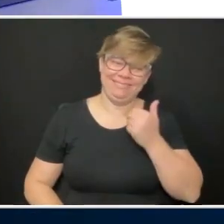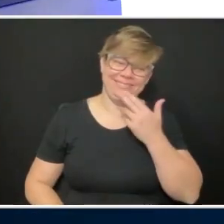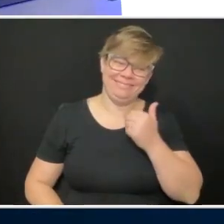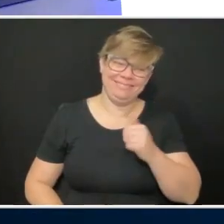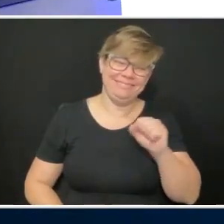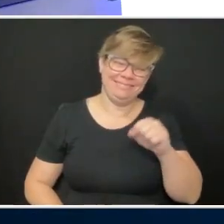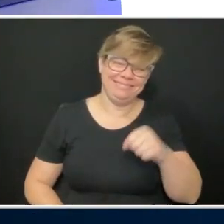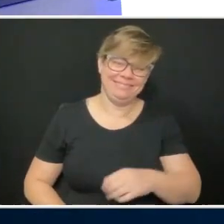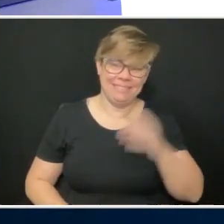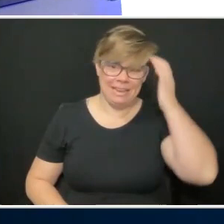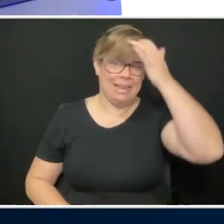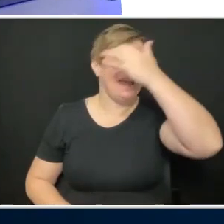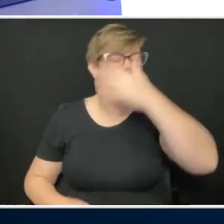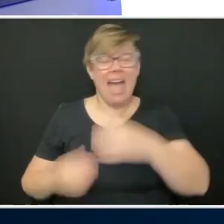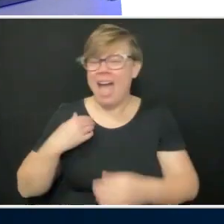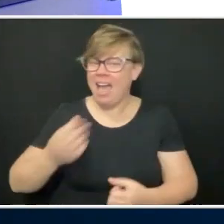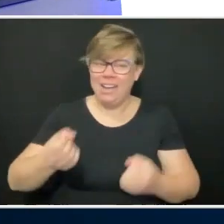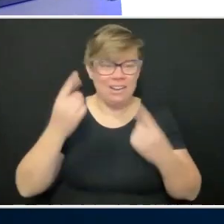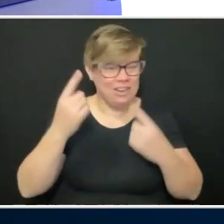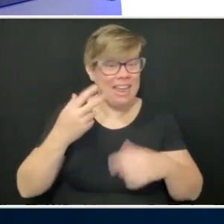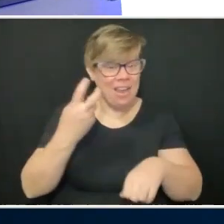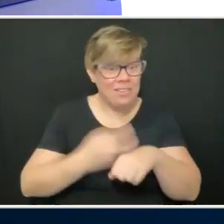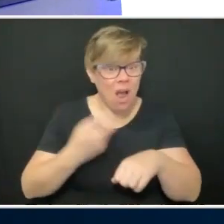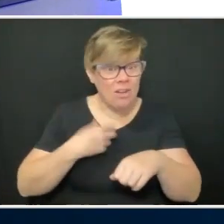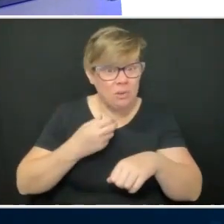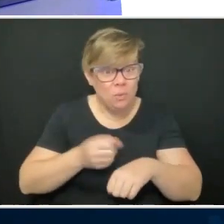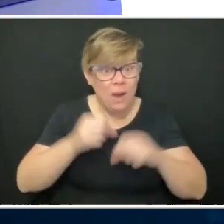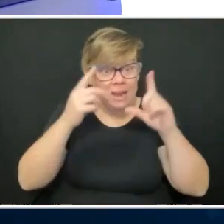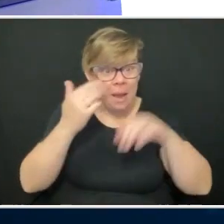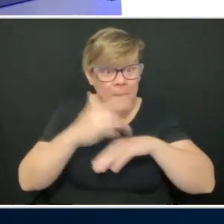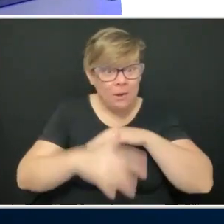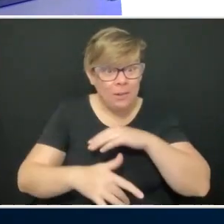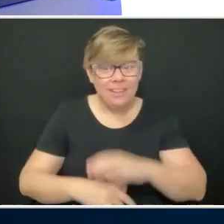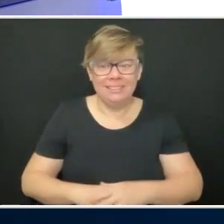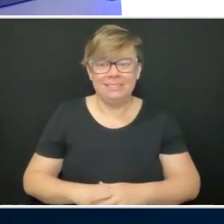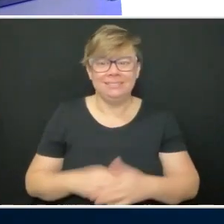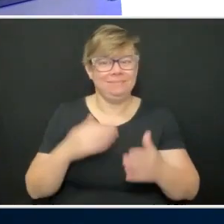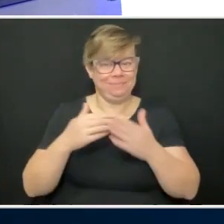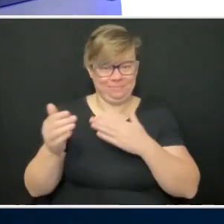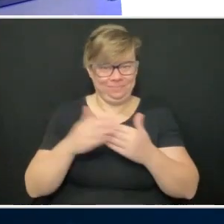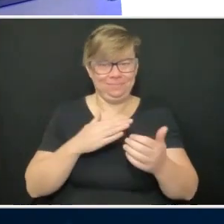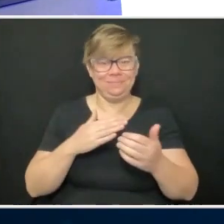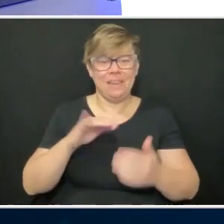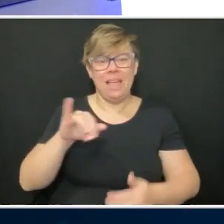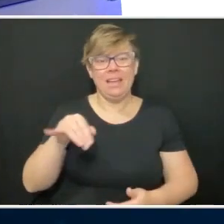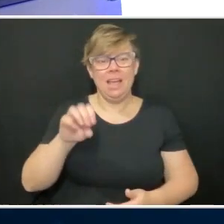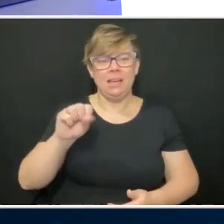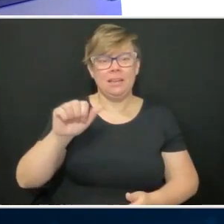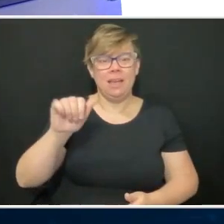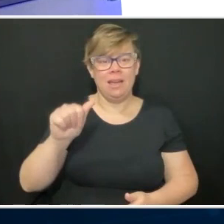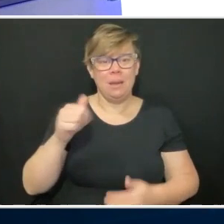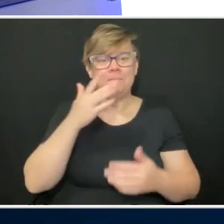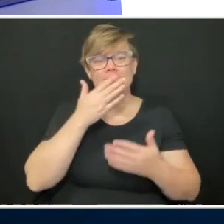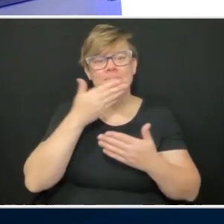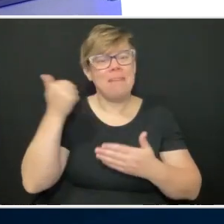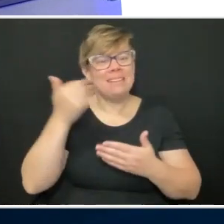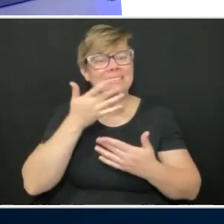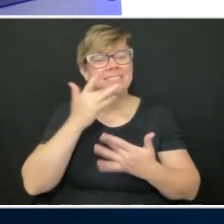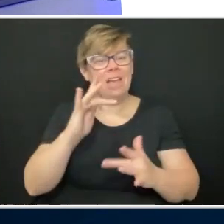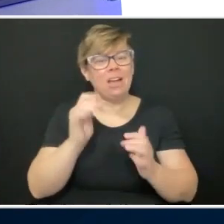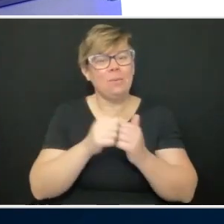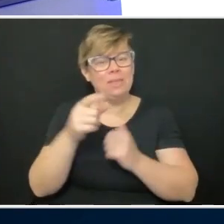it. I feel you. It's hard to get up early, isn't it? Anyway, Jessica, best of luck with all of you. Stay in touch with